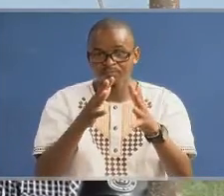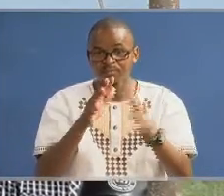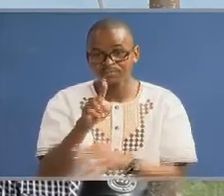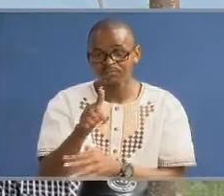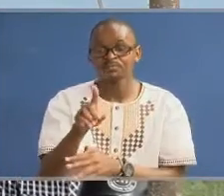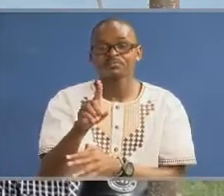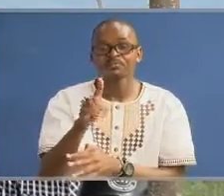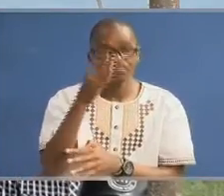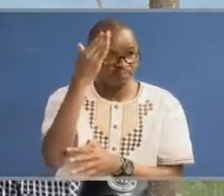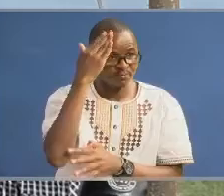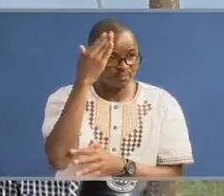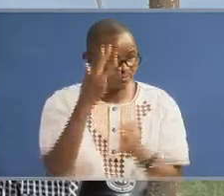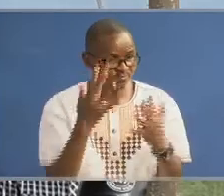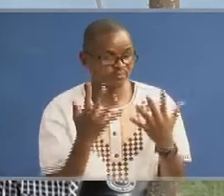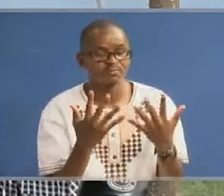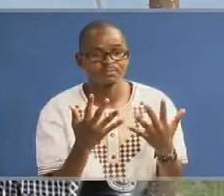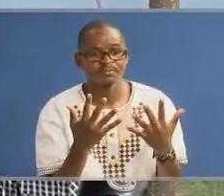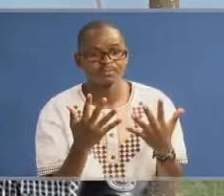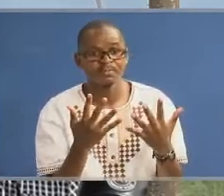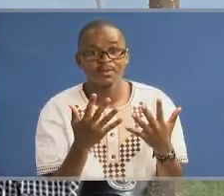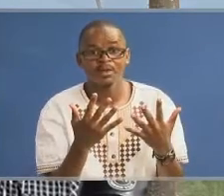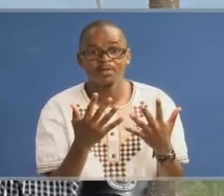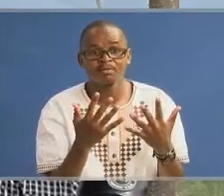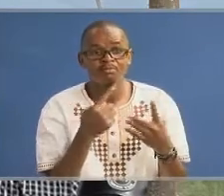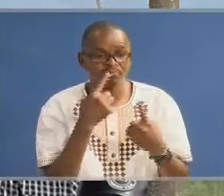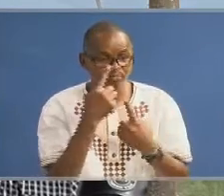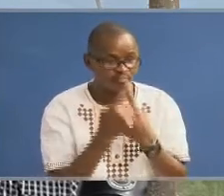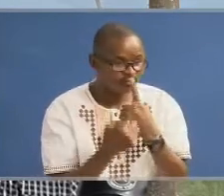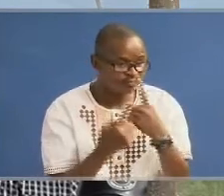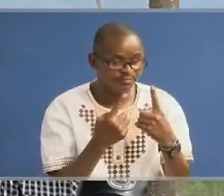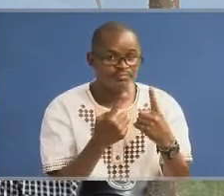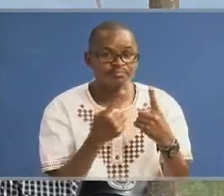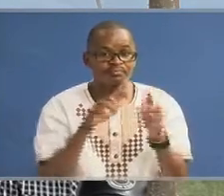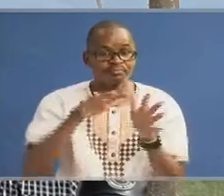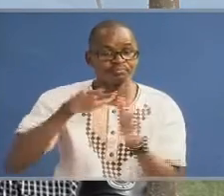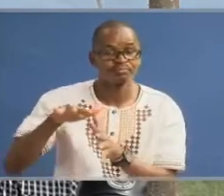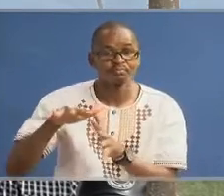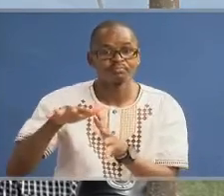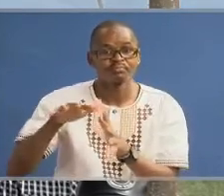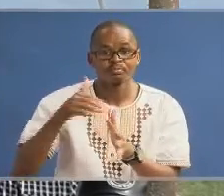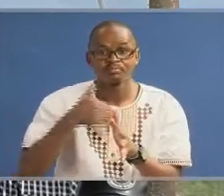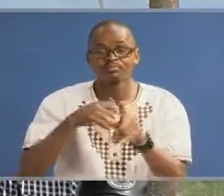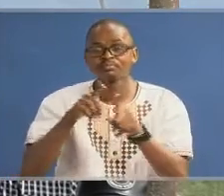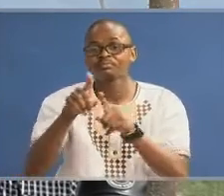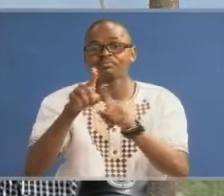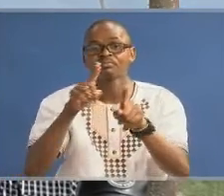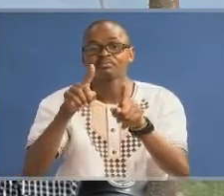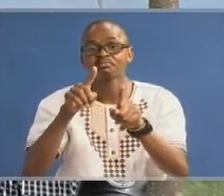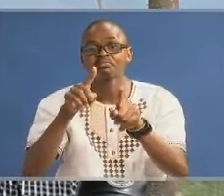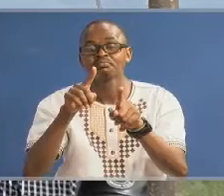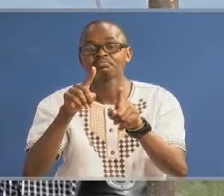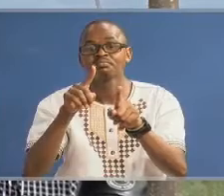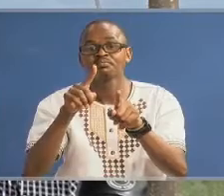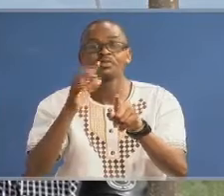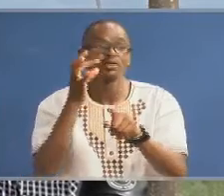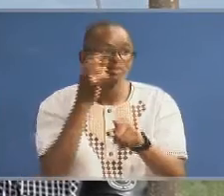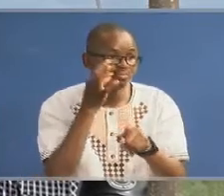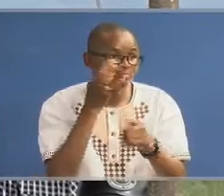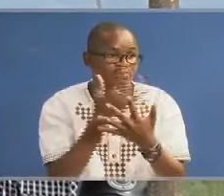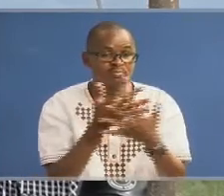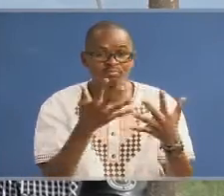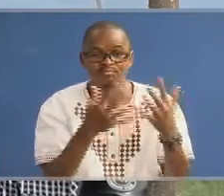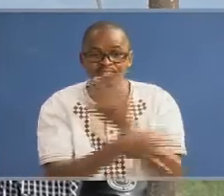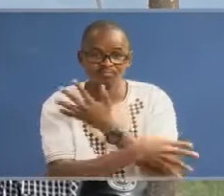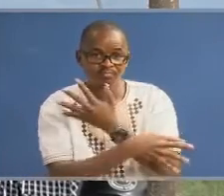wenu, tujue namna vile tutaongea, tuache kubeba kusafirisha bangi, kusafirisha vitu